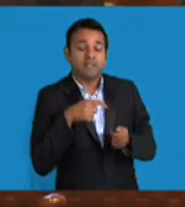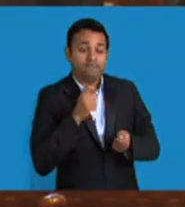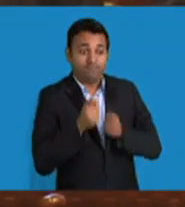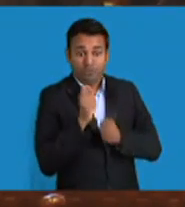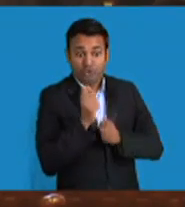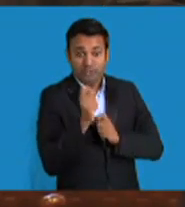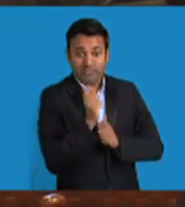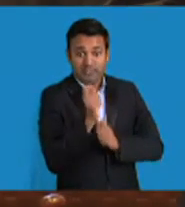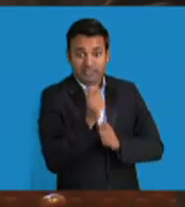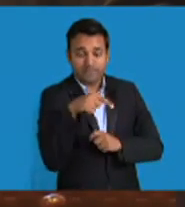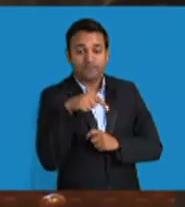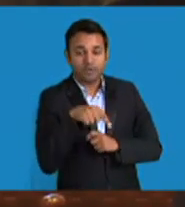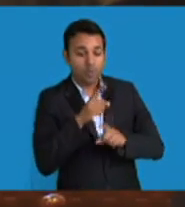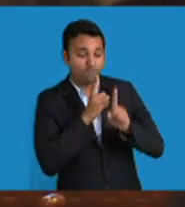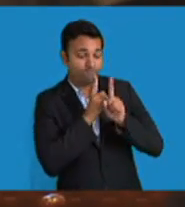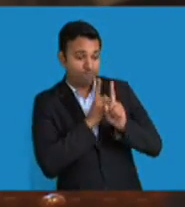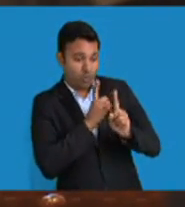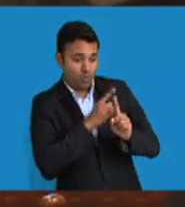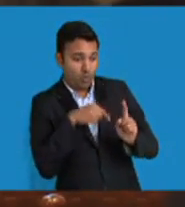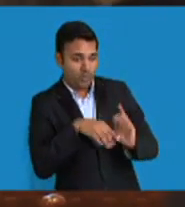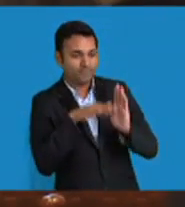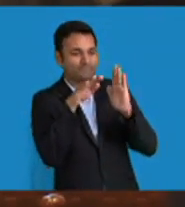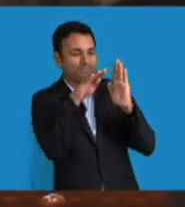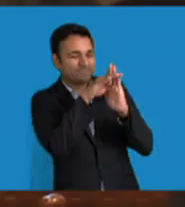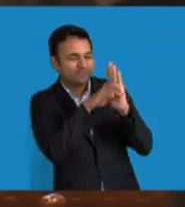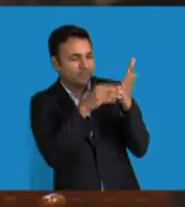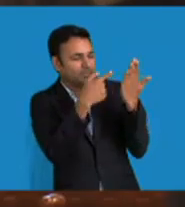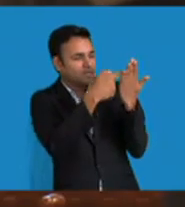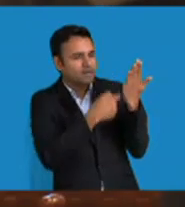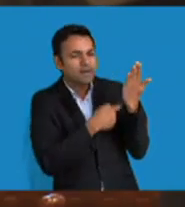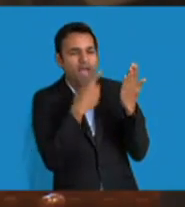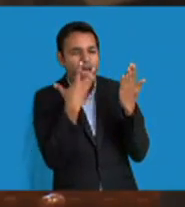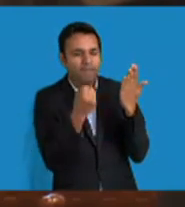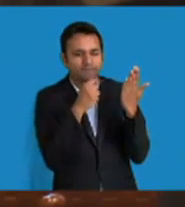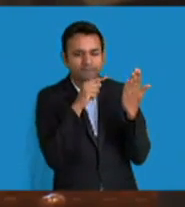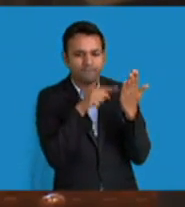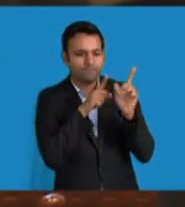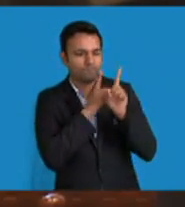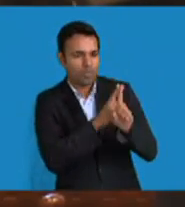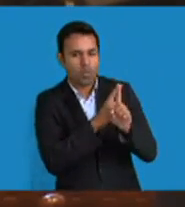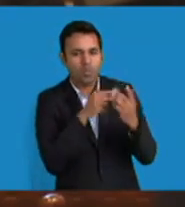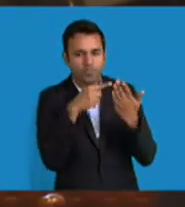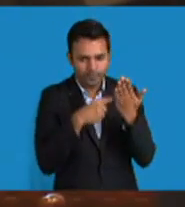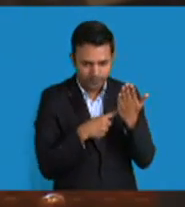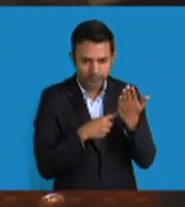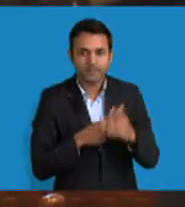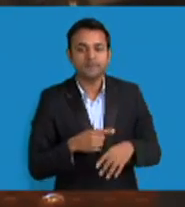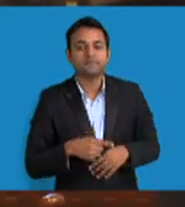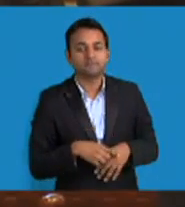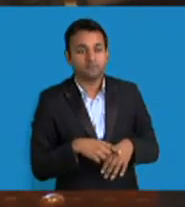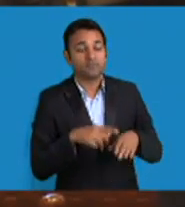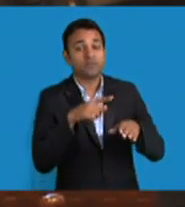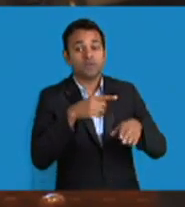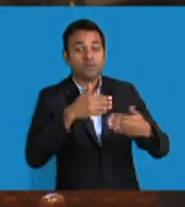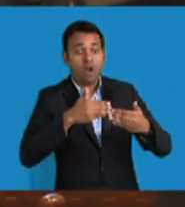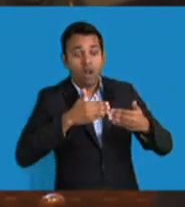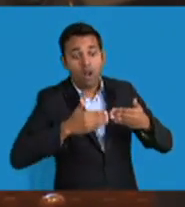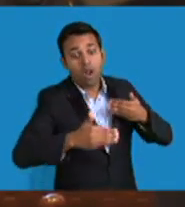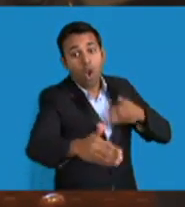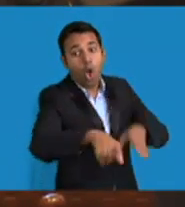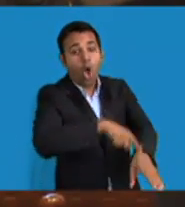Ministry's short and long-term goals and initiatives. Madam Speaker, the latest initiative in